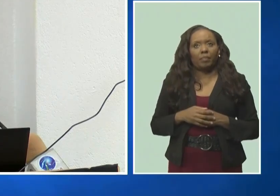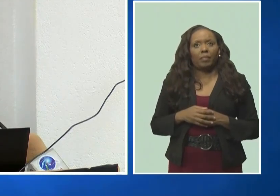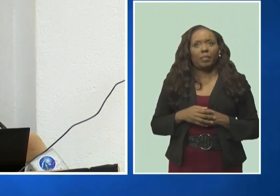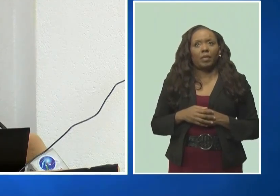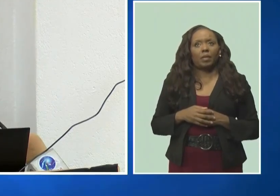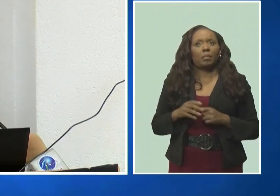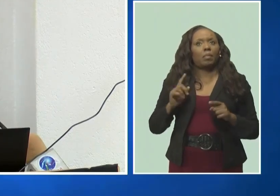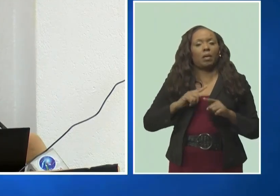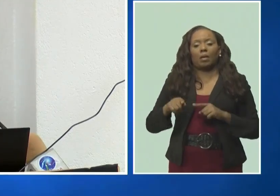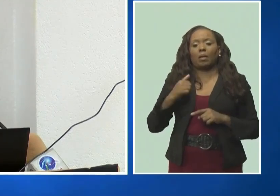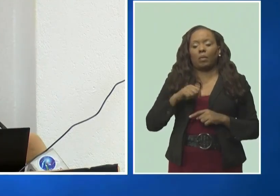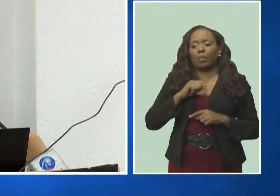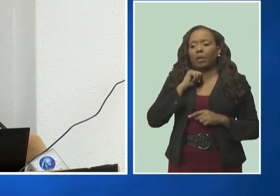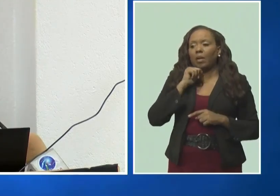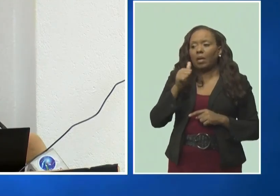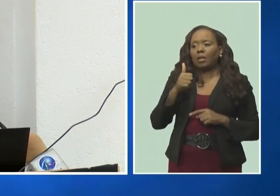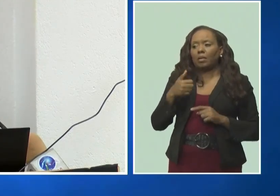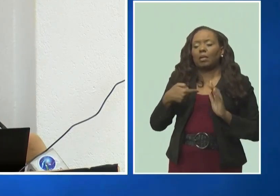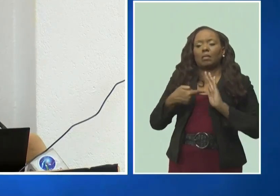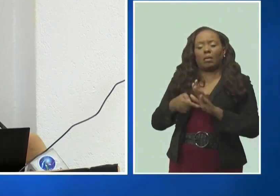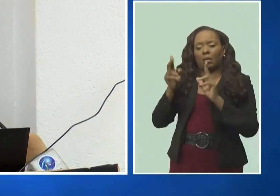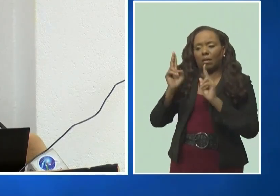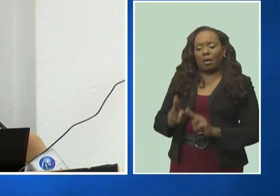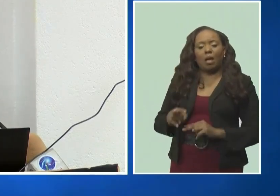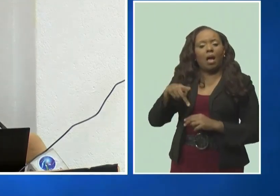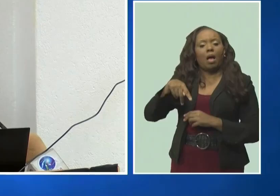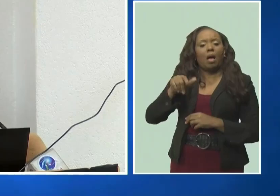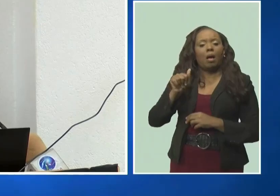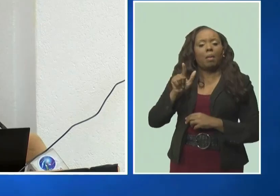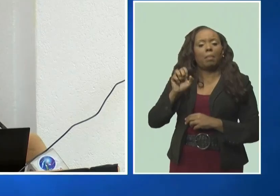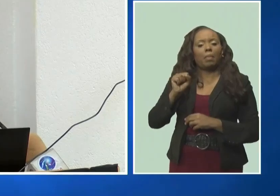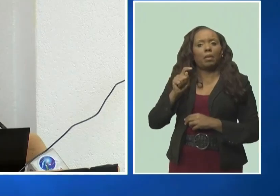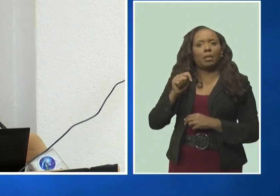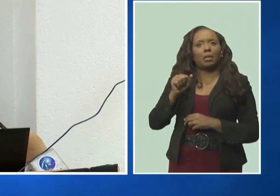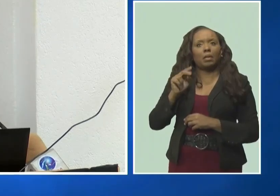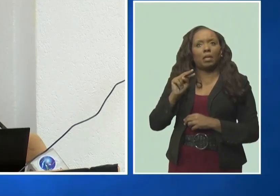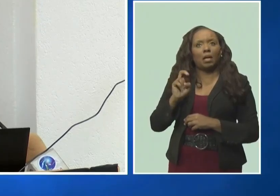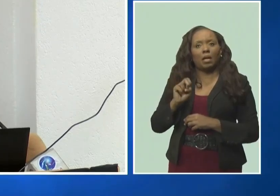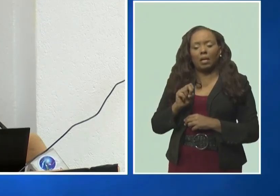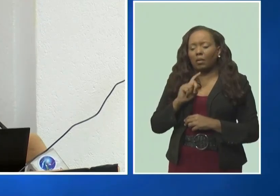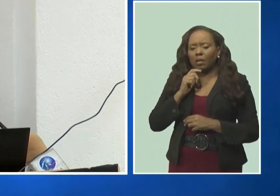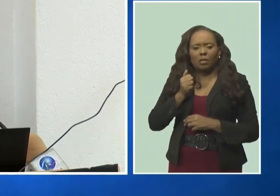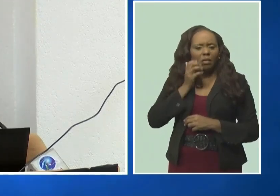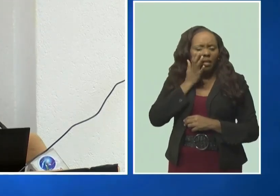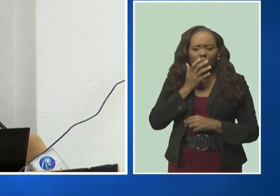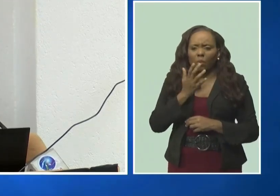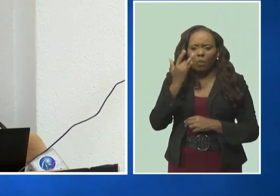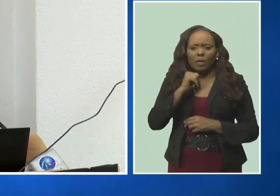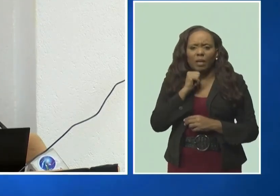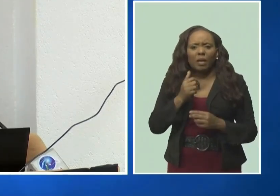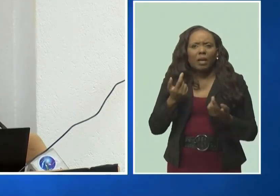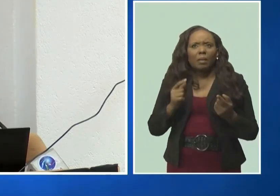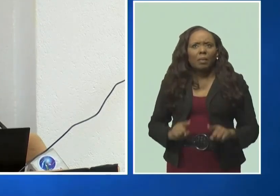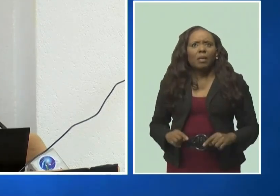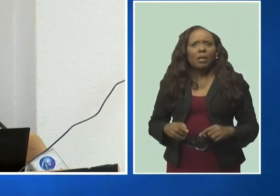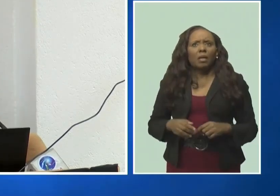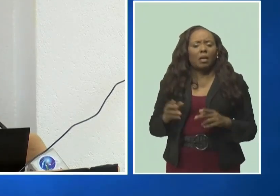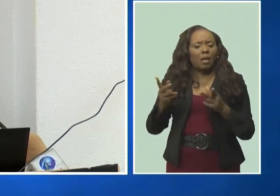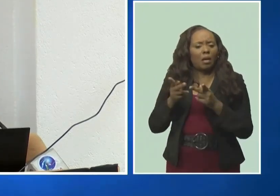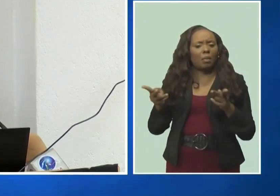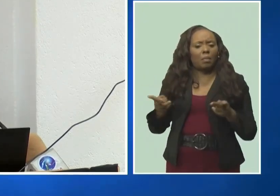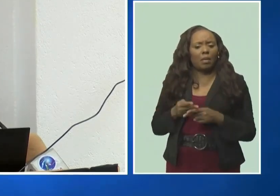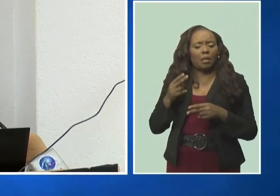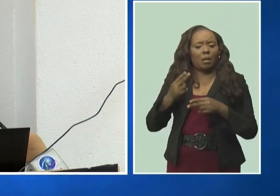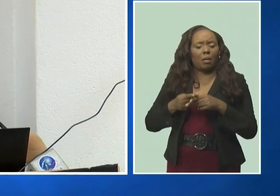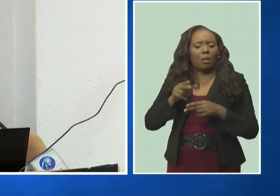Palestine. And I think it's very highly unfortunate, I would even say shameful, that that hasn't happened. There's a little place called Kosovo. I don't know how many of you even